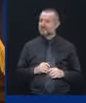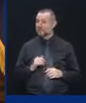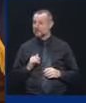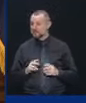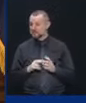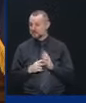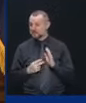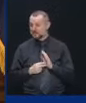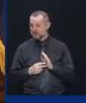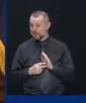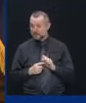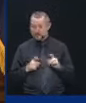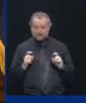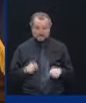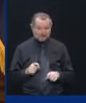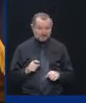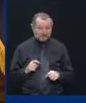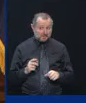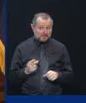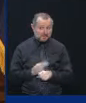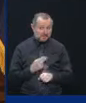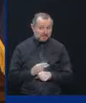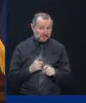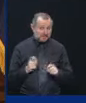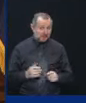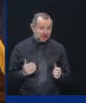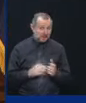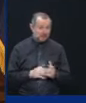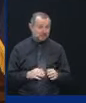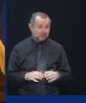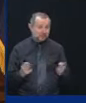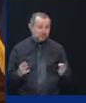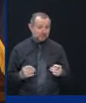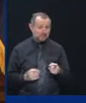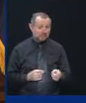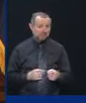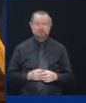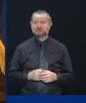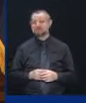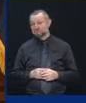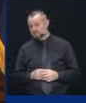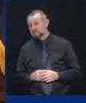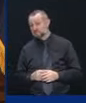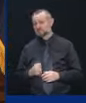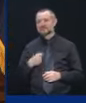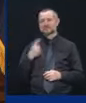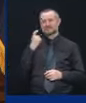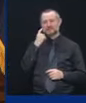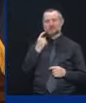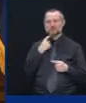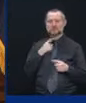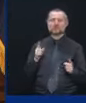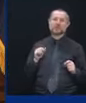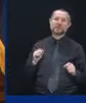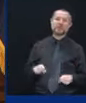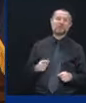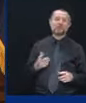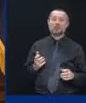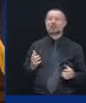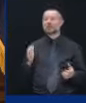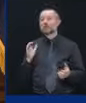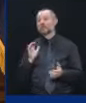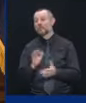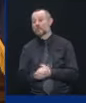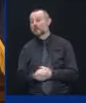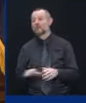using testing, take it to the next step. We just said catering halls, wedding ceremonies can